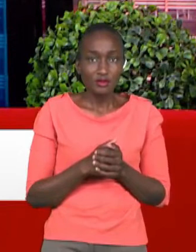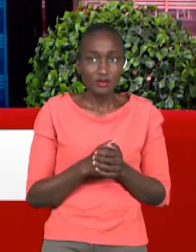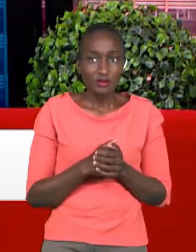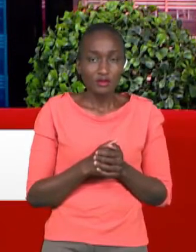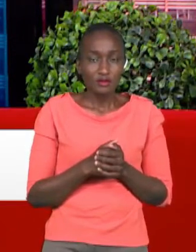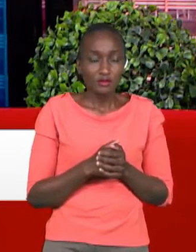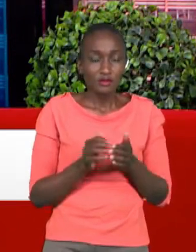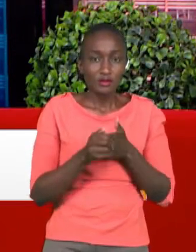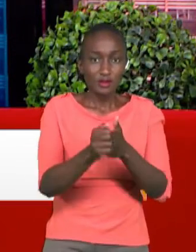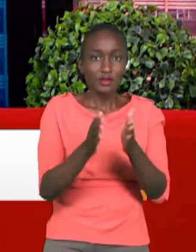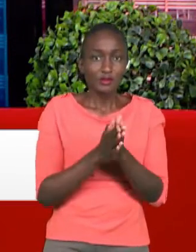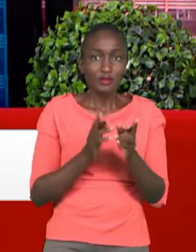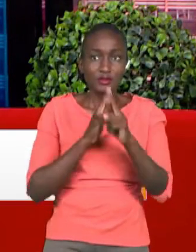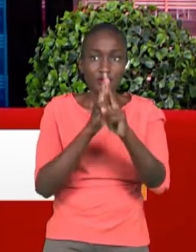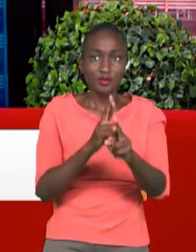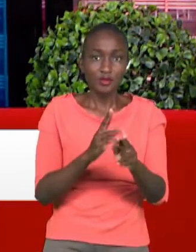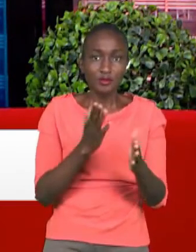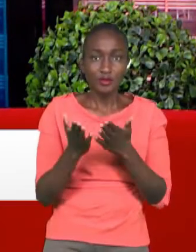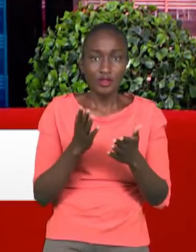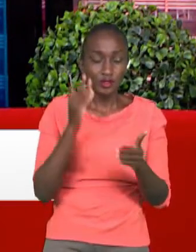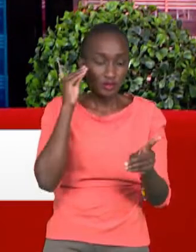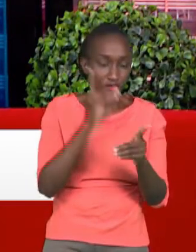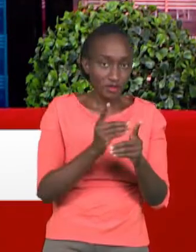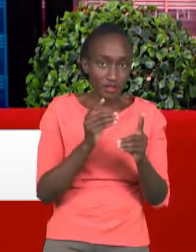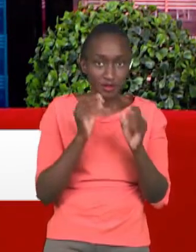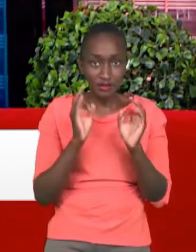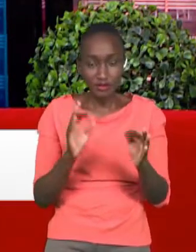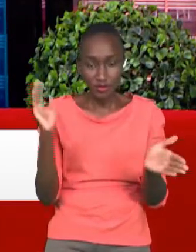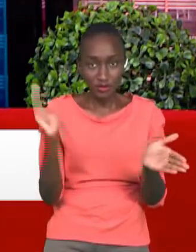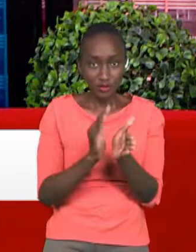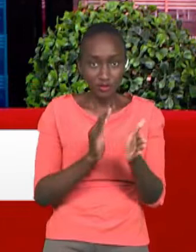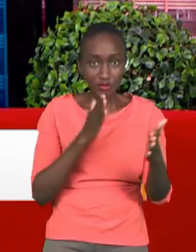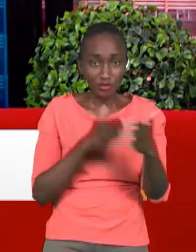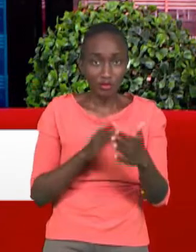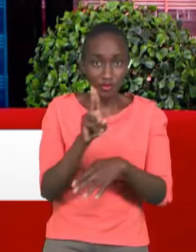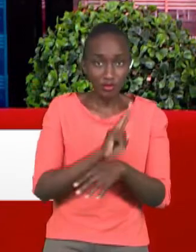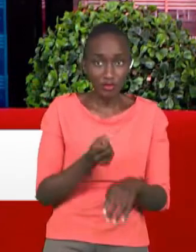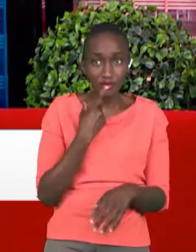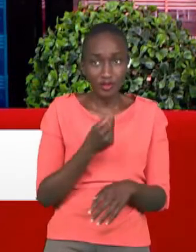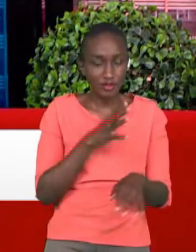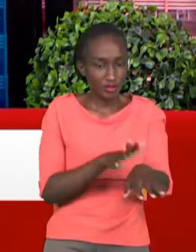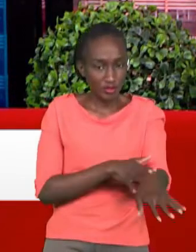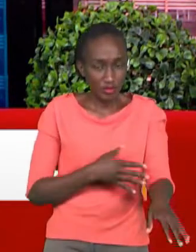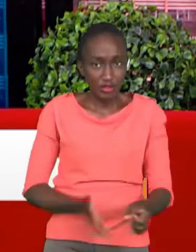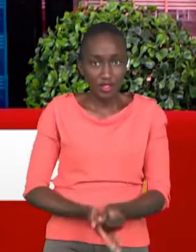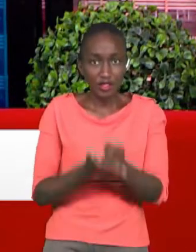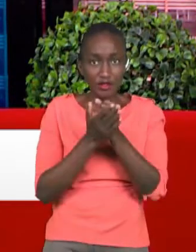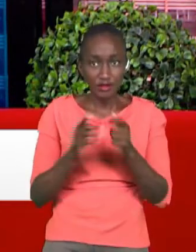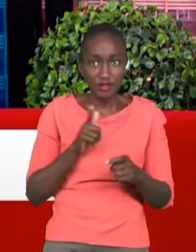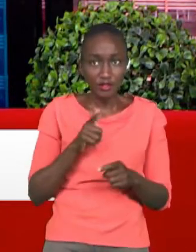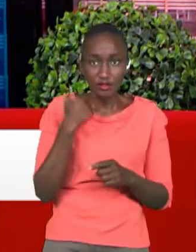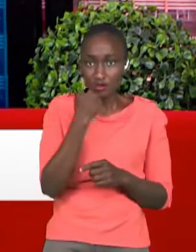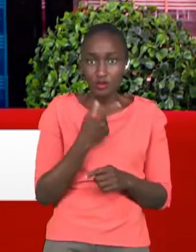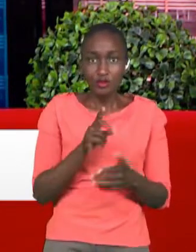then after they can decide that how to reduce or cut down the medicine. Yeah. So slowly, we have 2-3 ladies who are